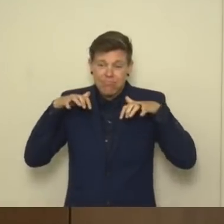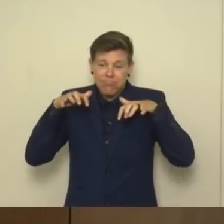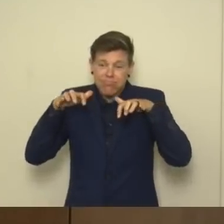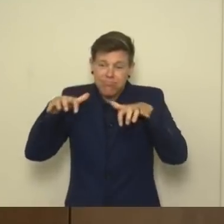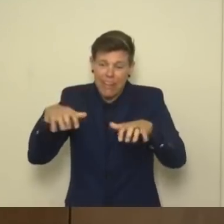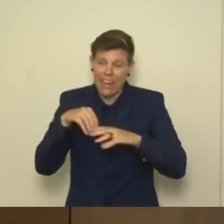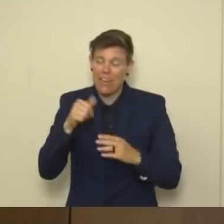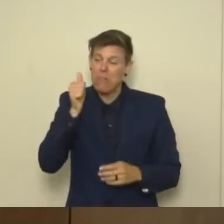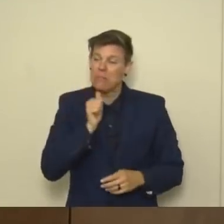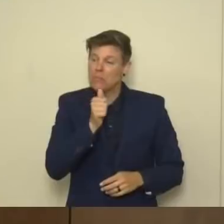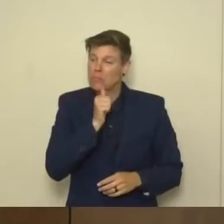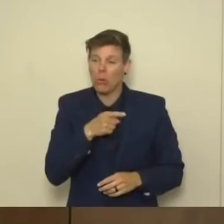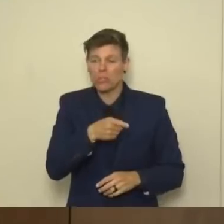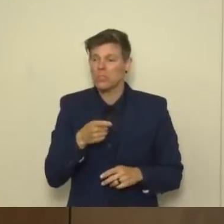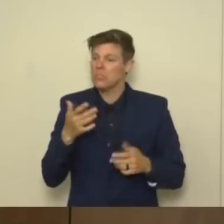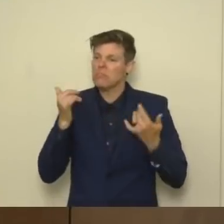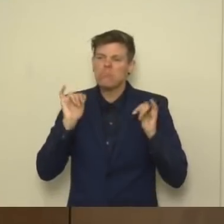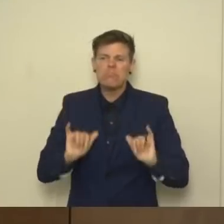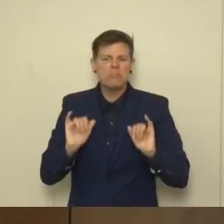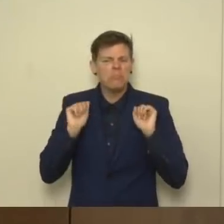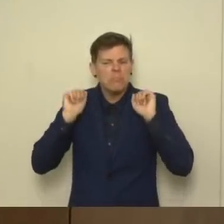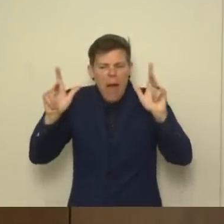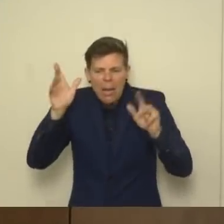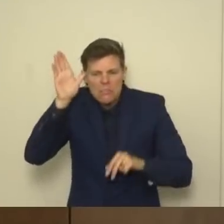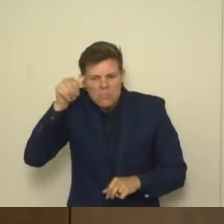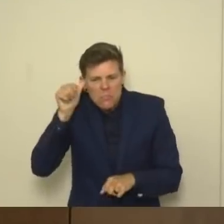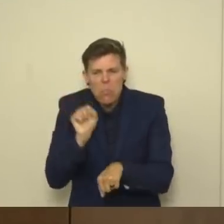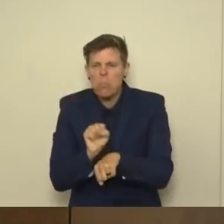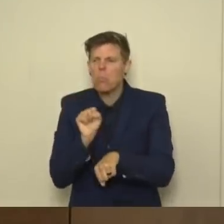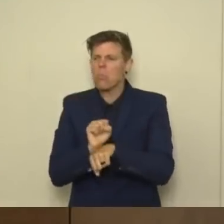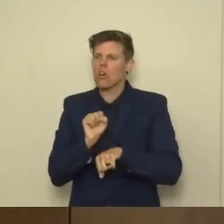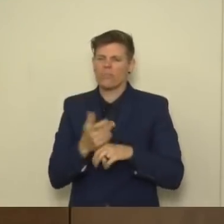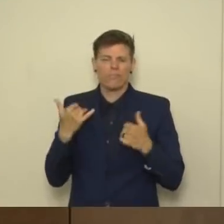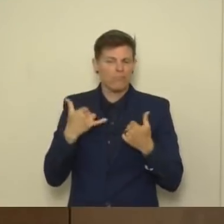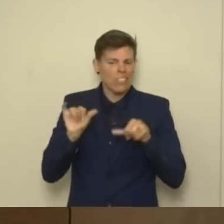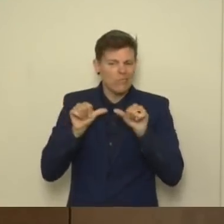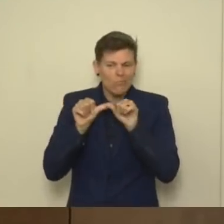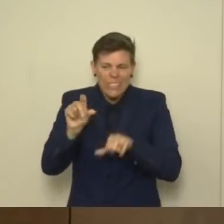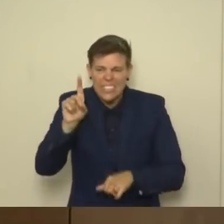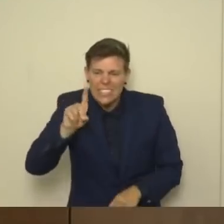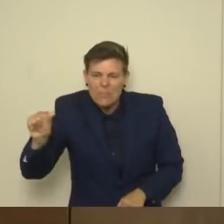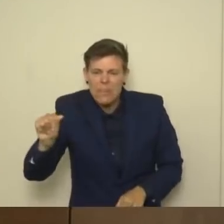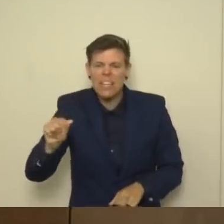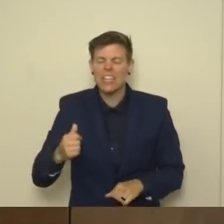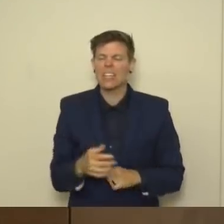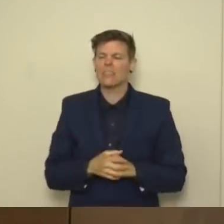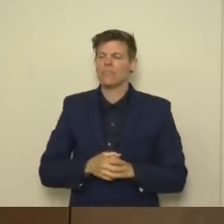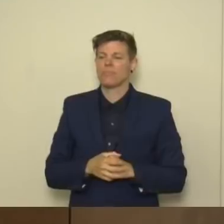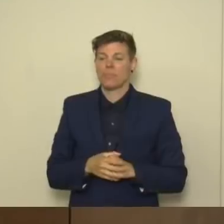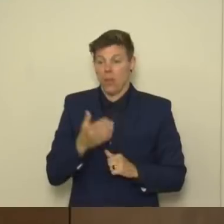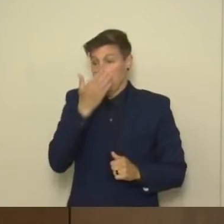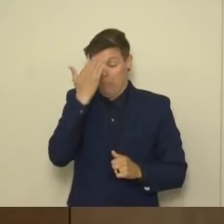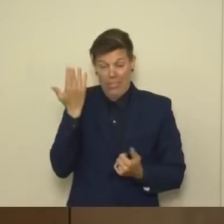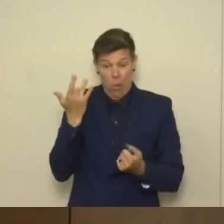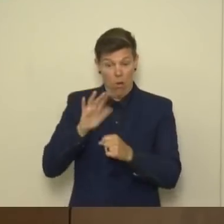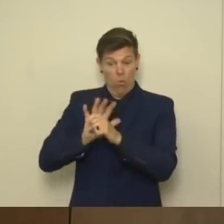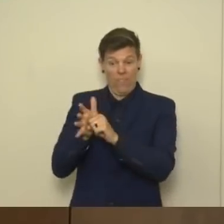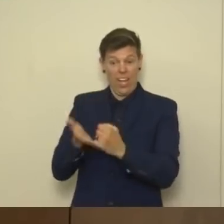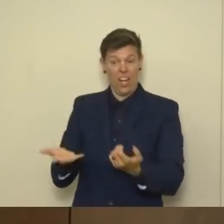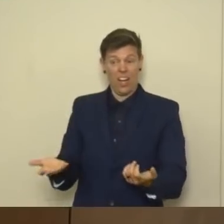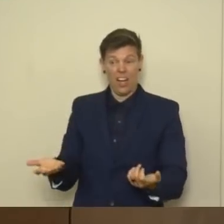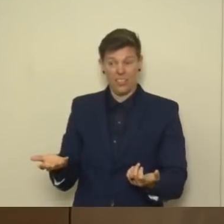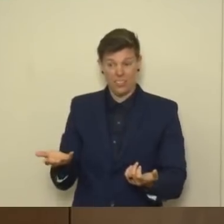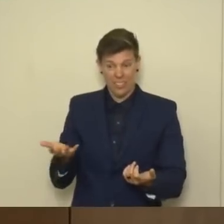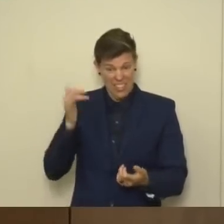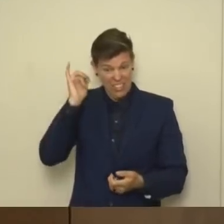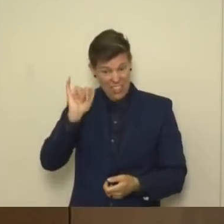to work because they are so chronically ill after COVID. We will not take those kinds of